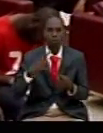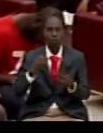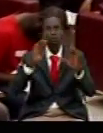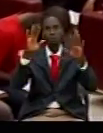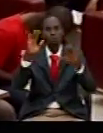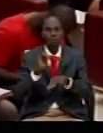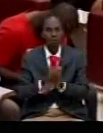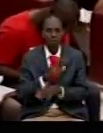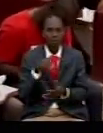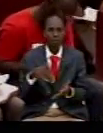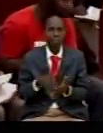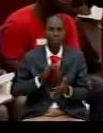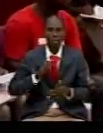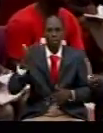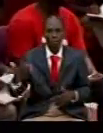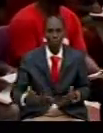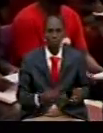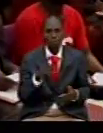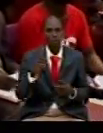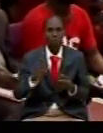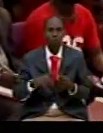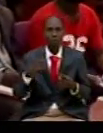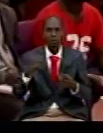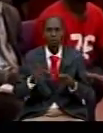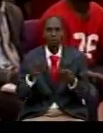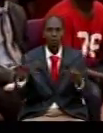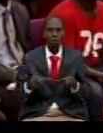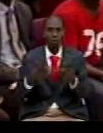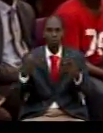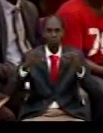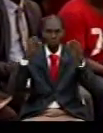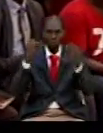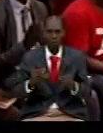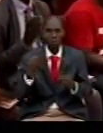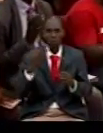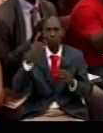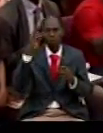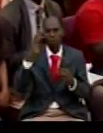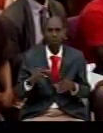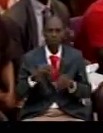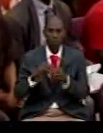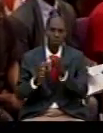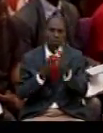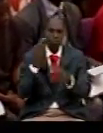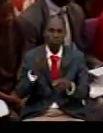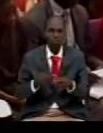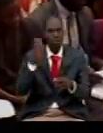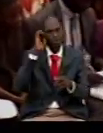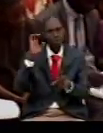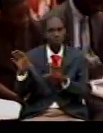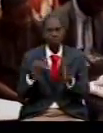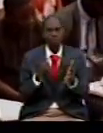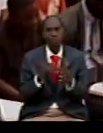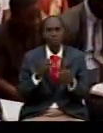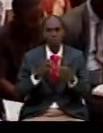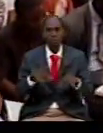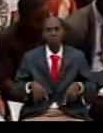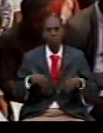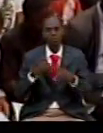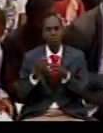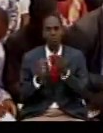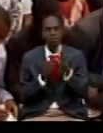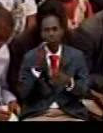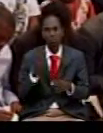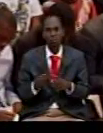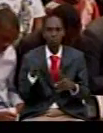the place of the power of God. He will do it in your life in Jesus' name. Come to point number